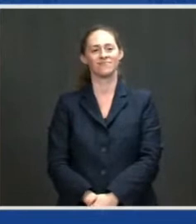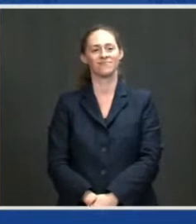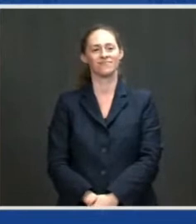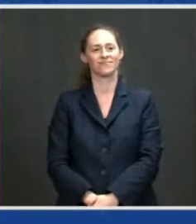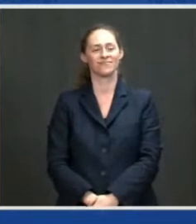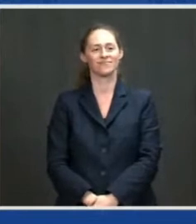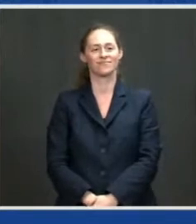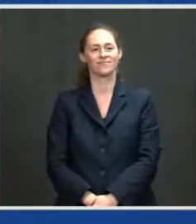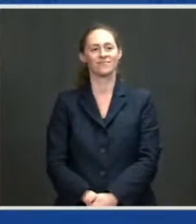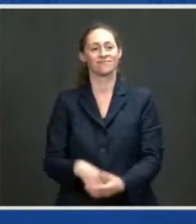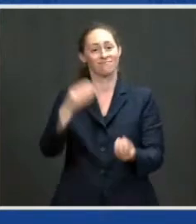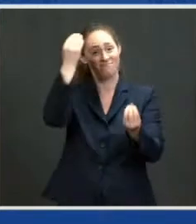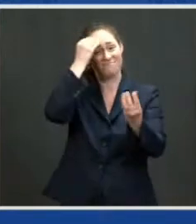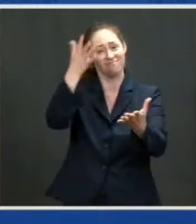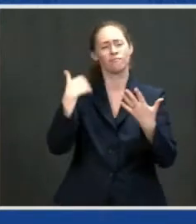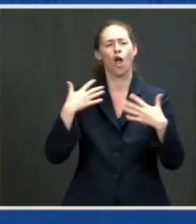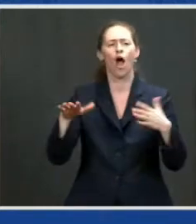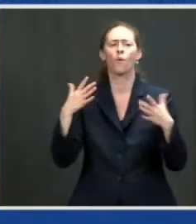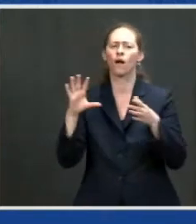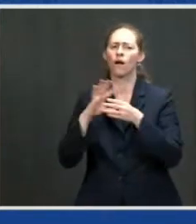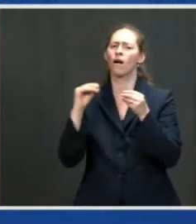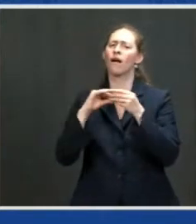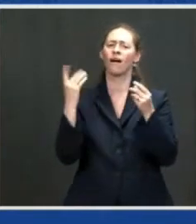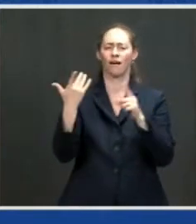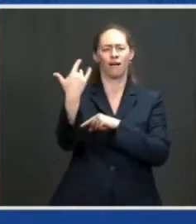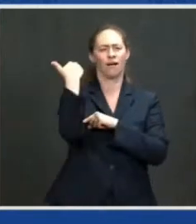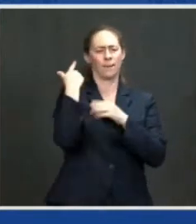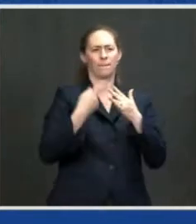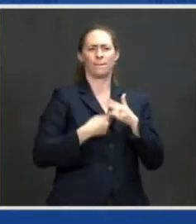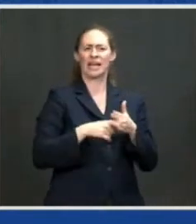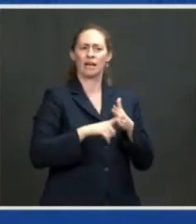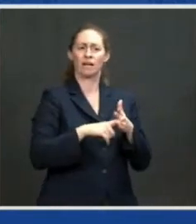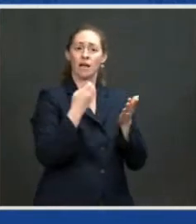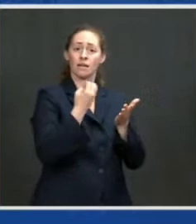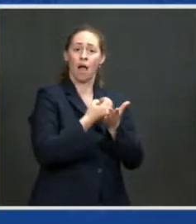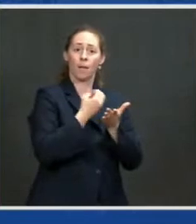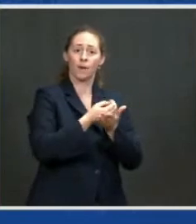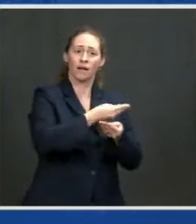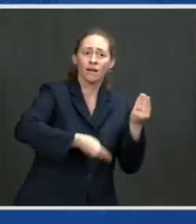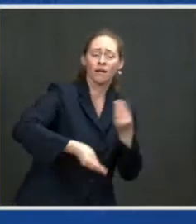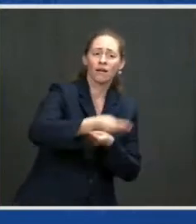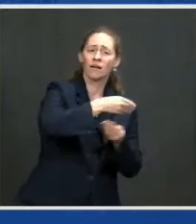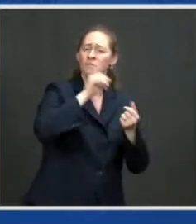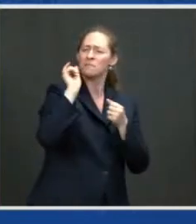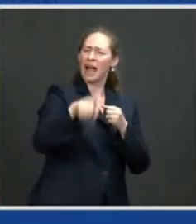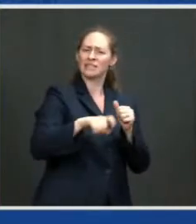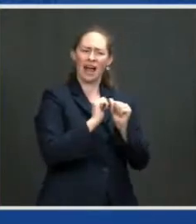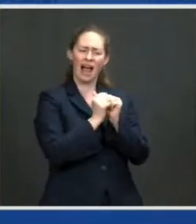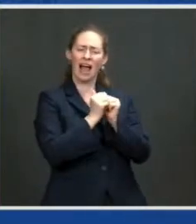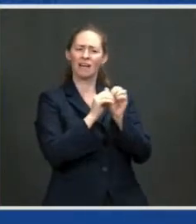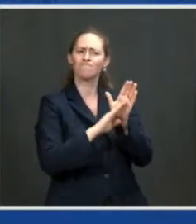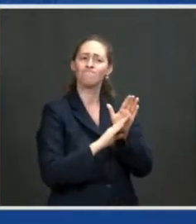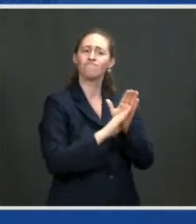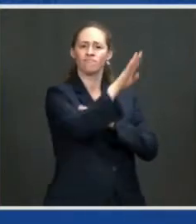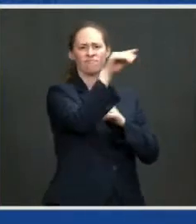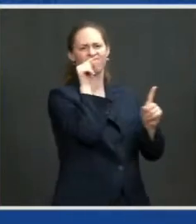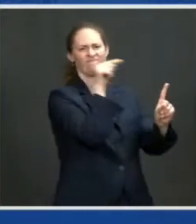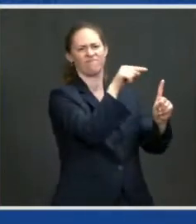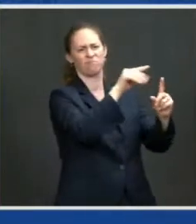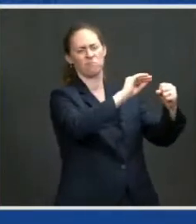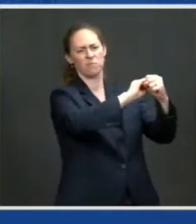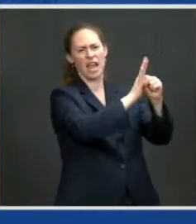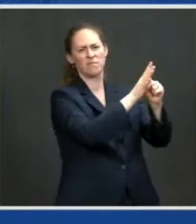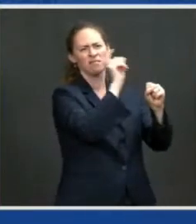this economy to come back unless we beat the pandemic. I remember Congressman Ryan and I talking about that a lot in the campaign